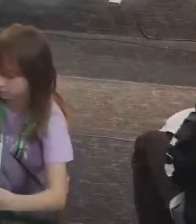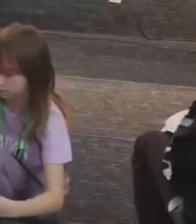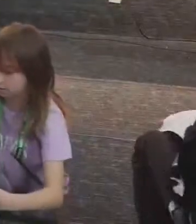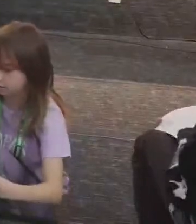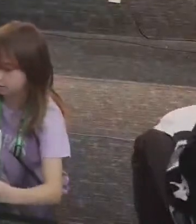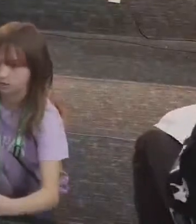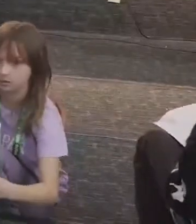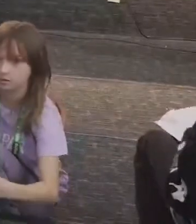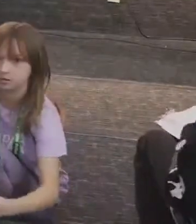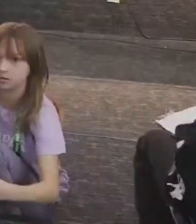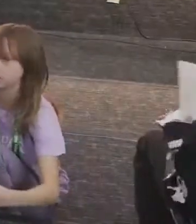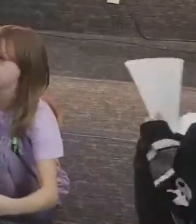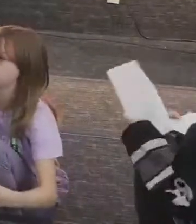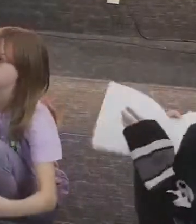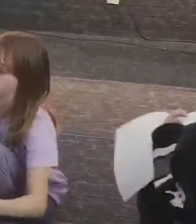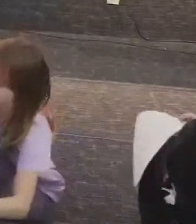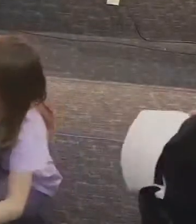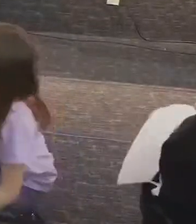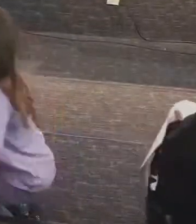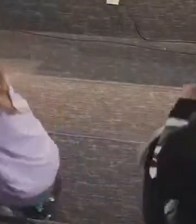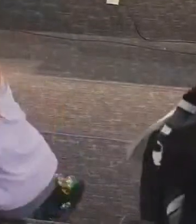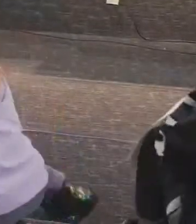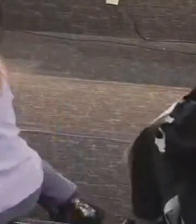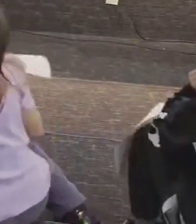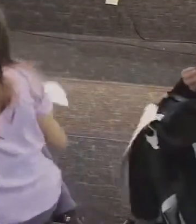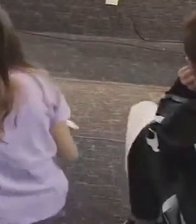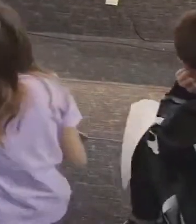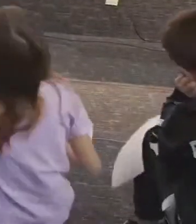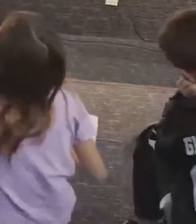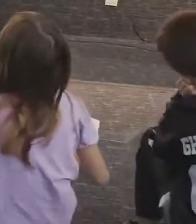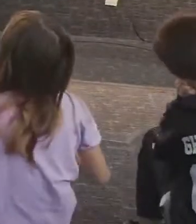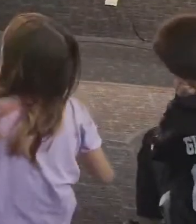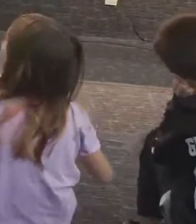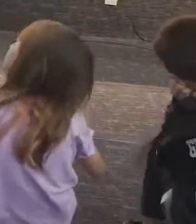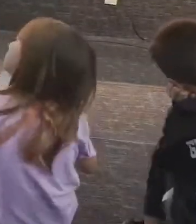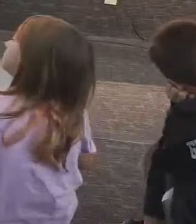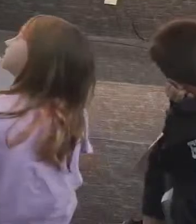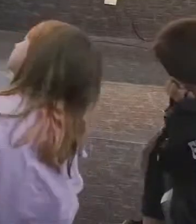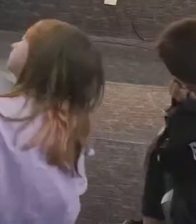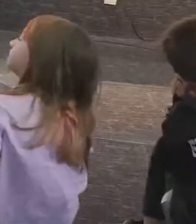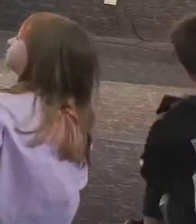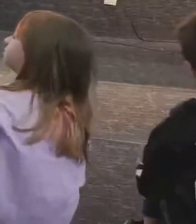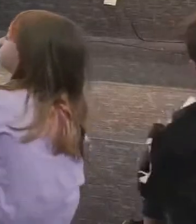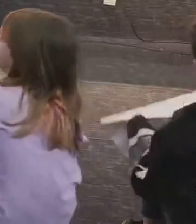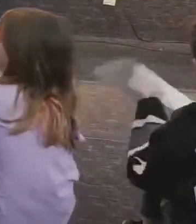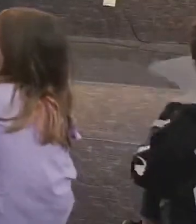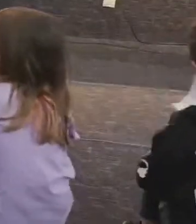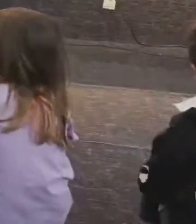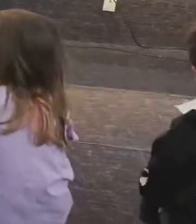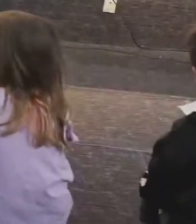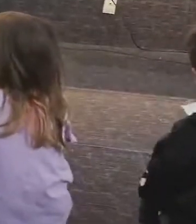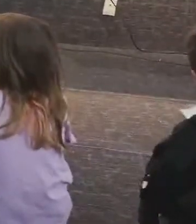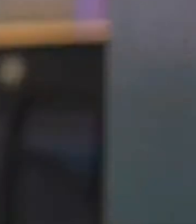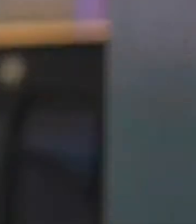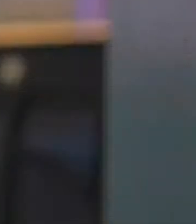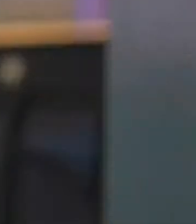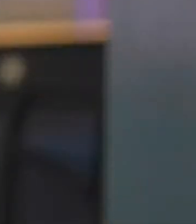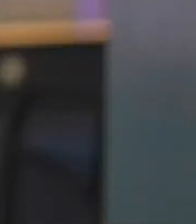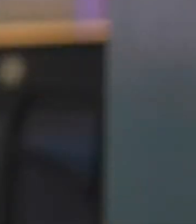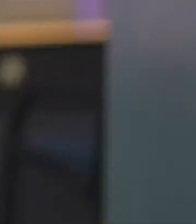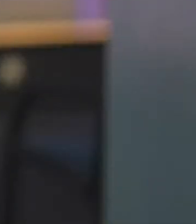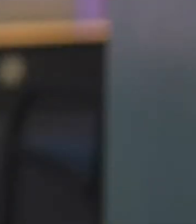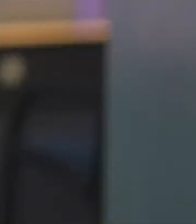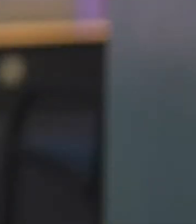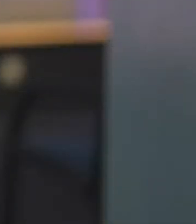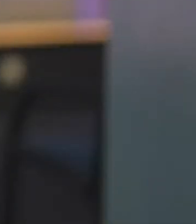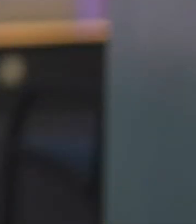Agent Holly and Agent Mikkel. Can you guys go get set up right over there? And then we'll continue on to the computer nerds. And I want to be an actor when I